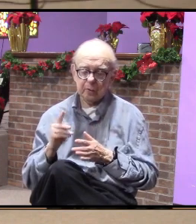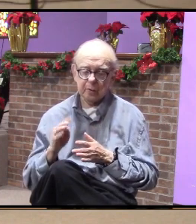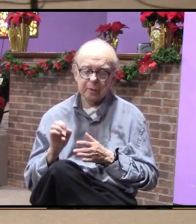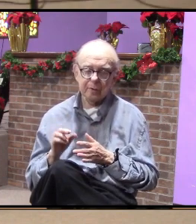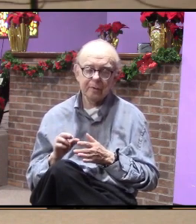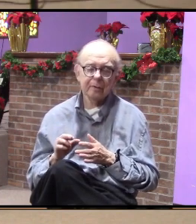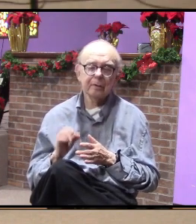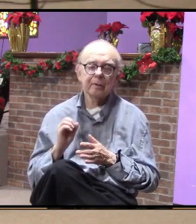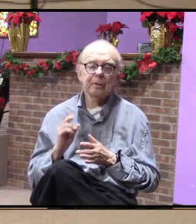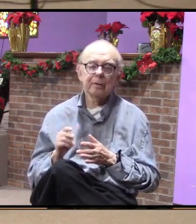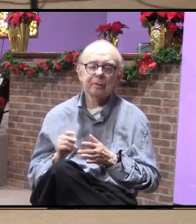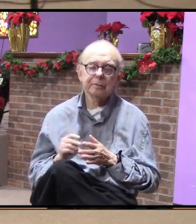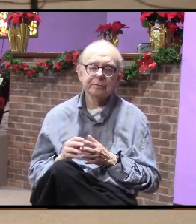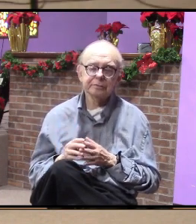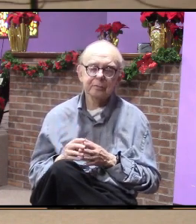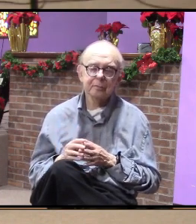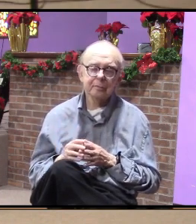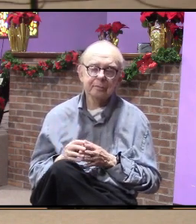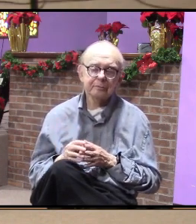Okay?